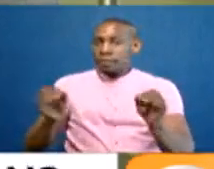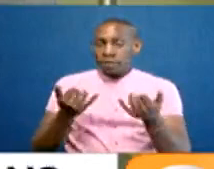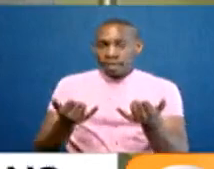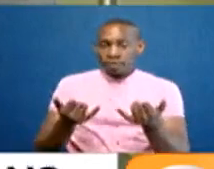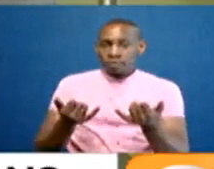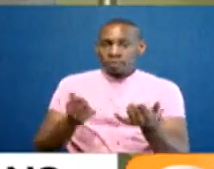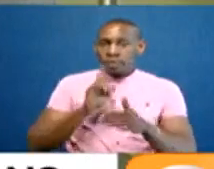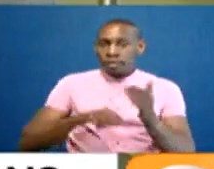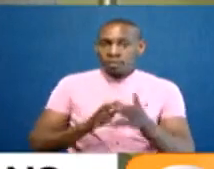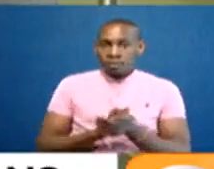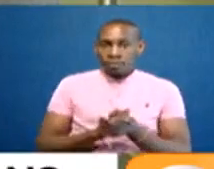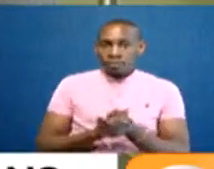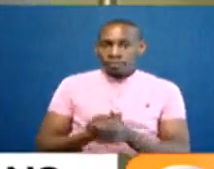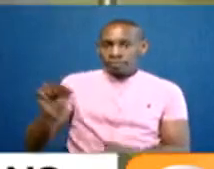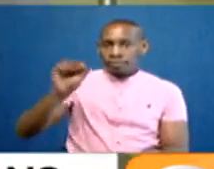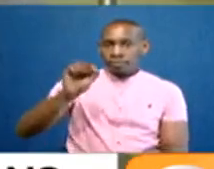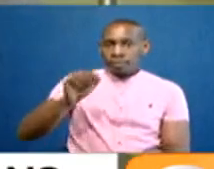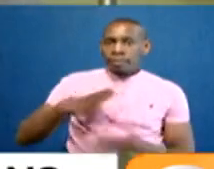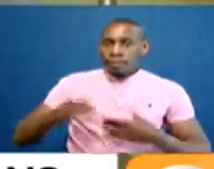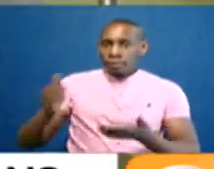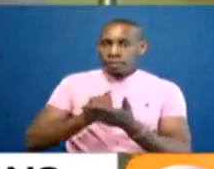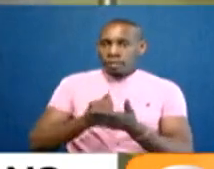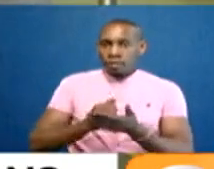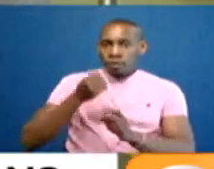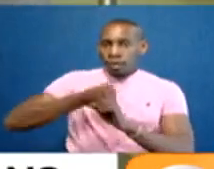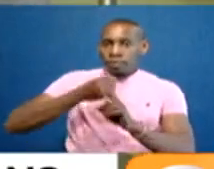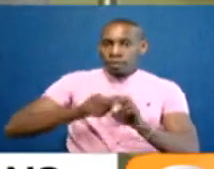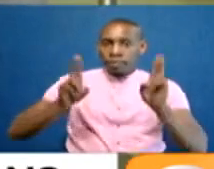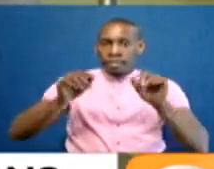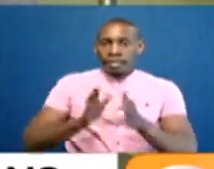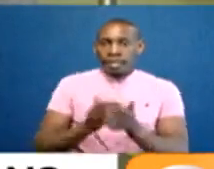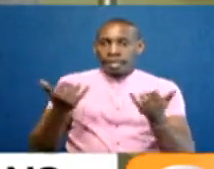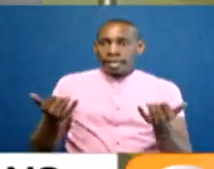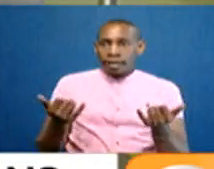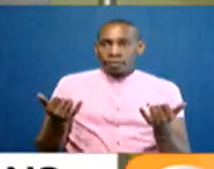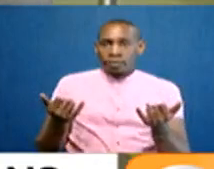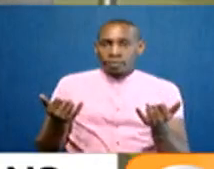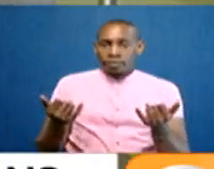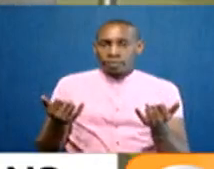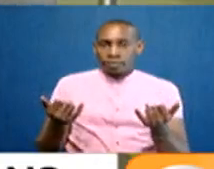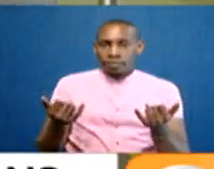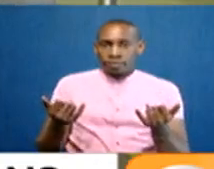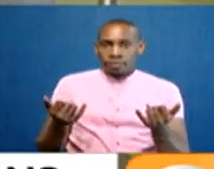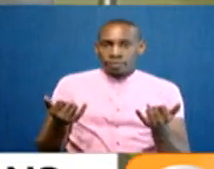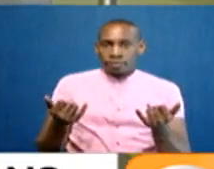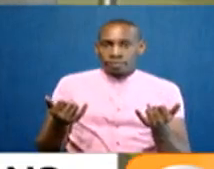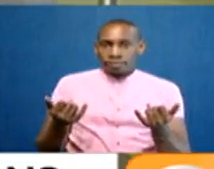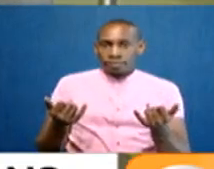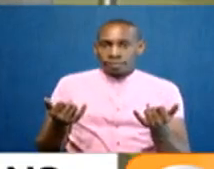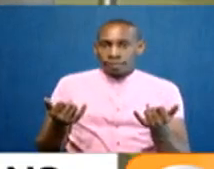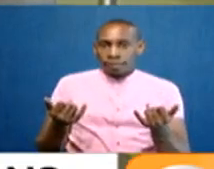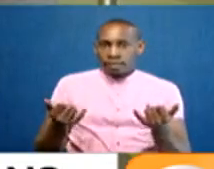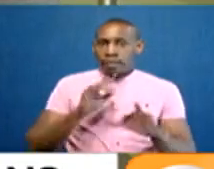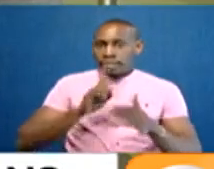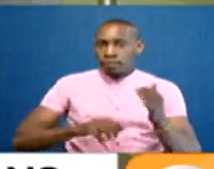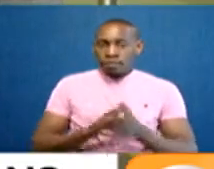might describe as thumbs for hire or people who are paid to prop up a topic. We could be shamed into sharing. Sometimes you might have seen it, again, viewers too, where